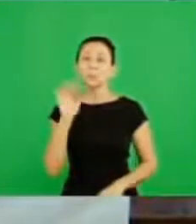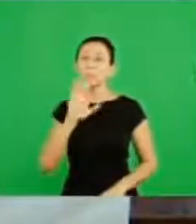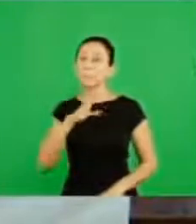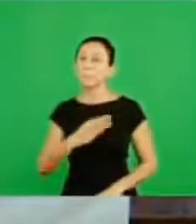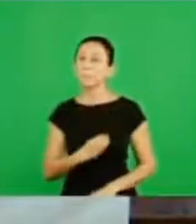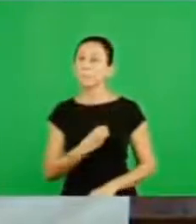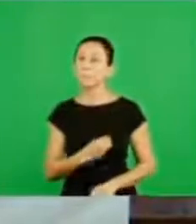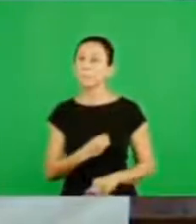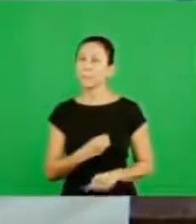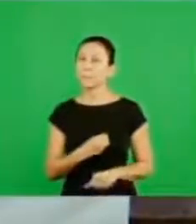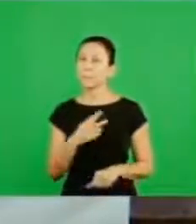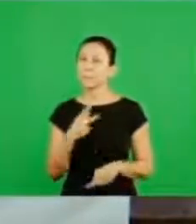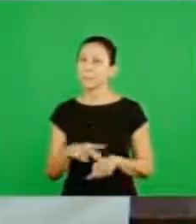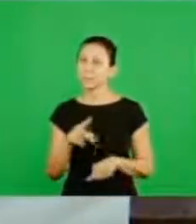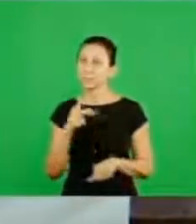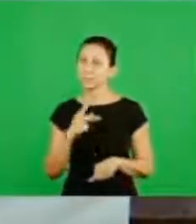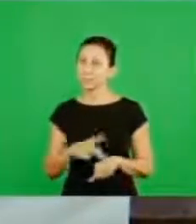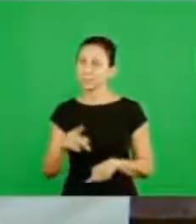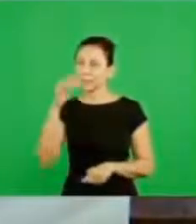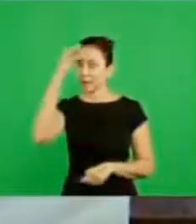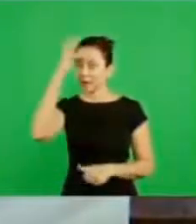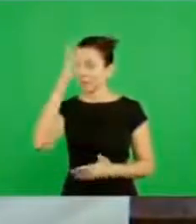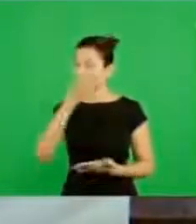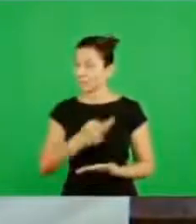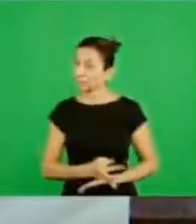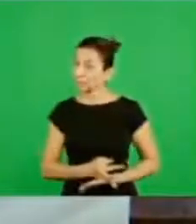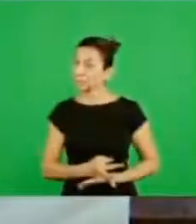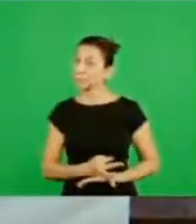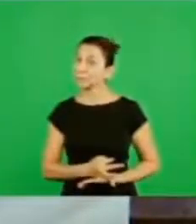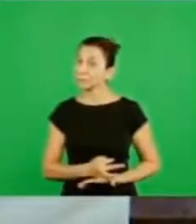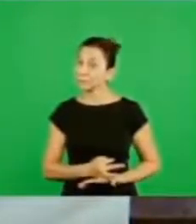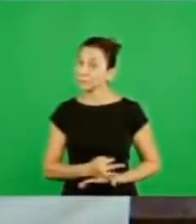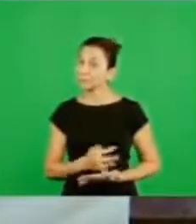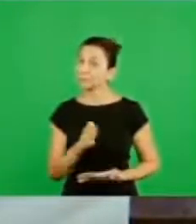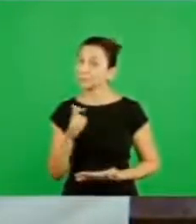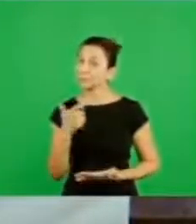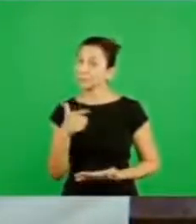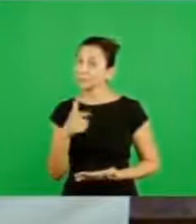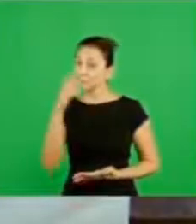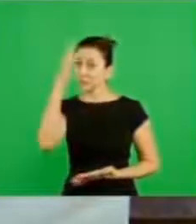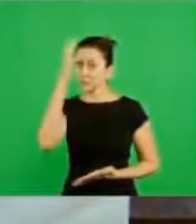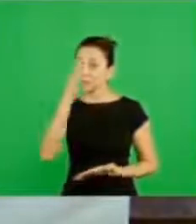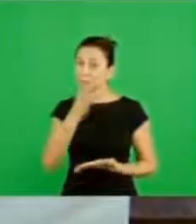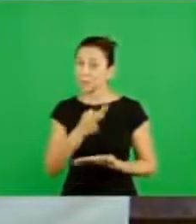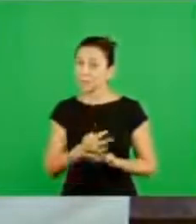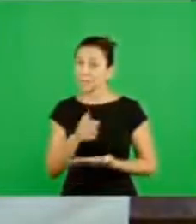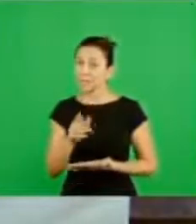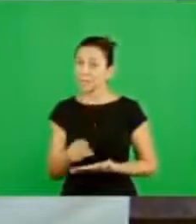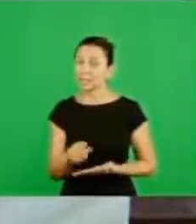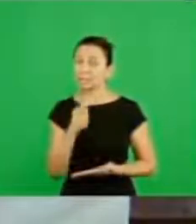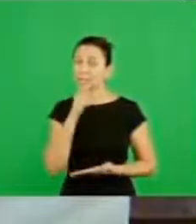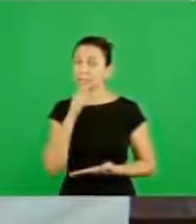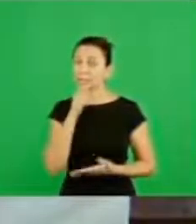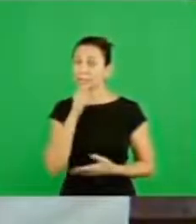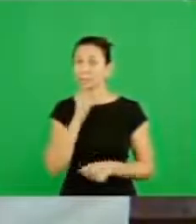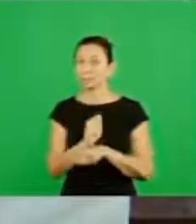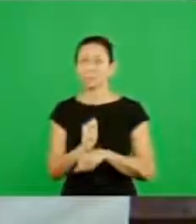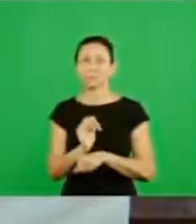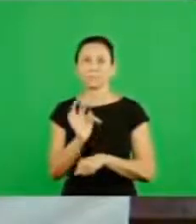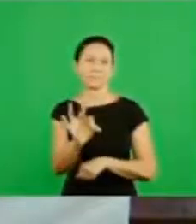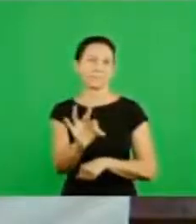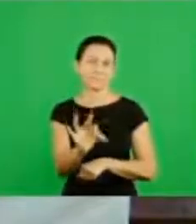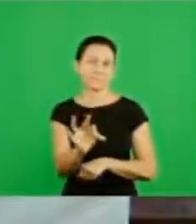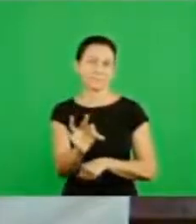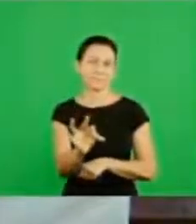Lord Jesus. He was born, he died. This is very good, but live the Lord Jesus. This is the faith. There